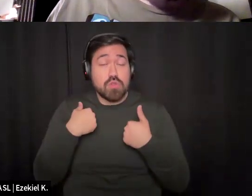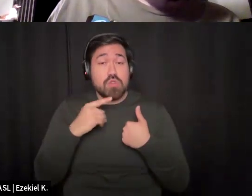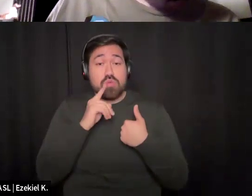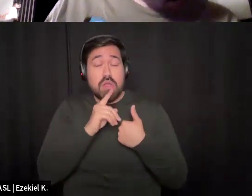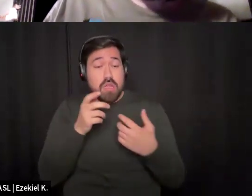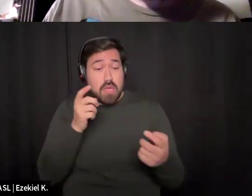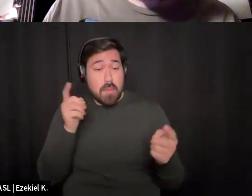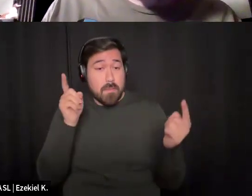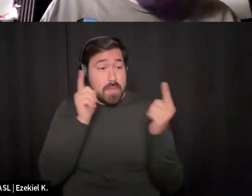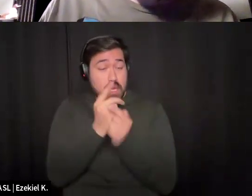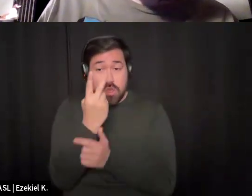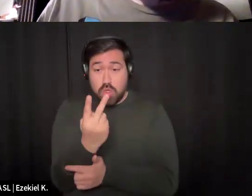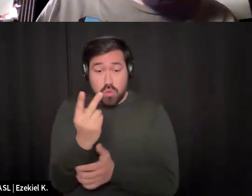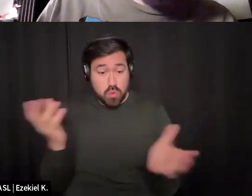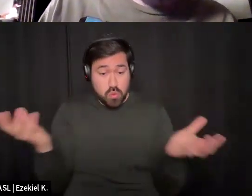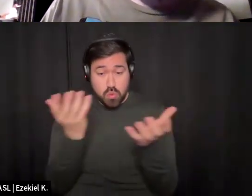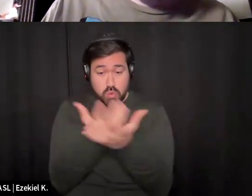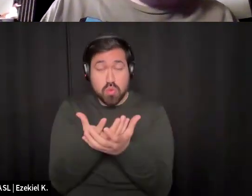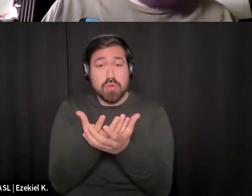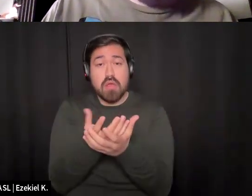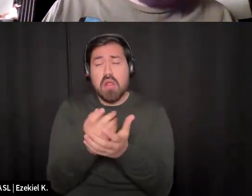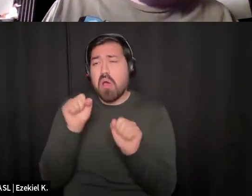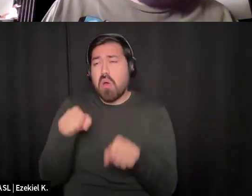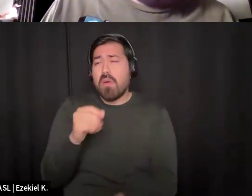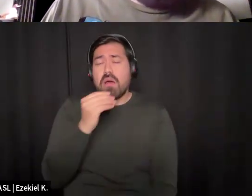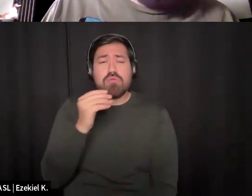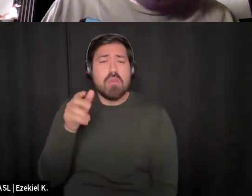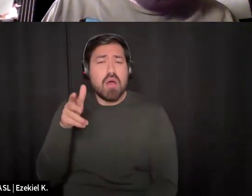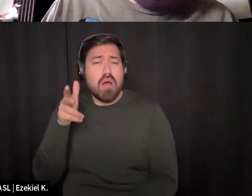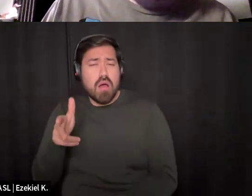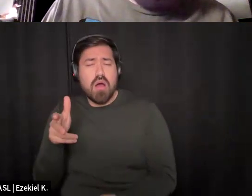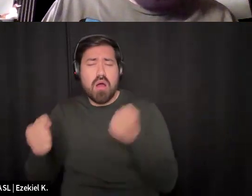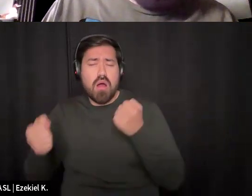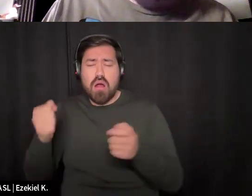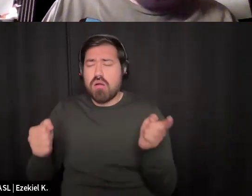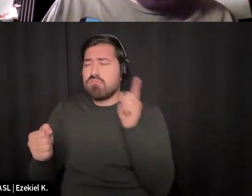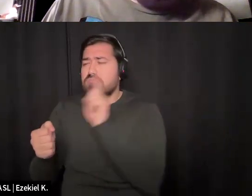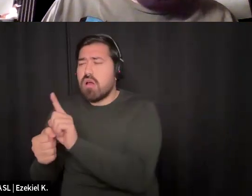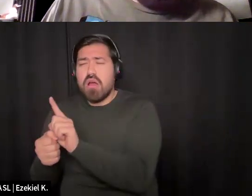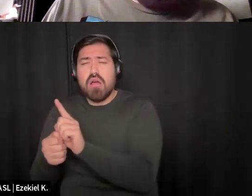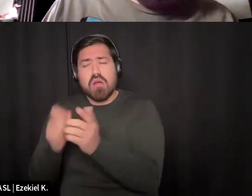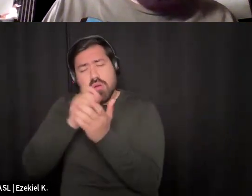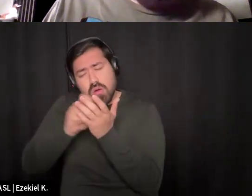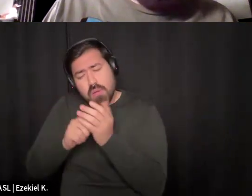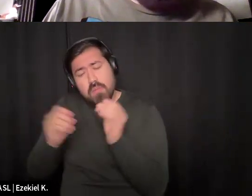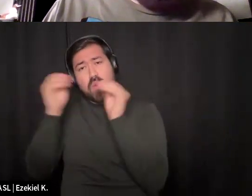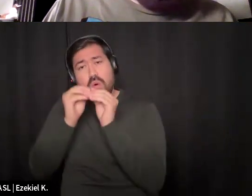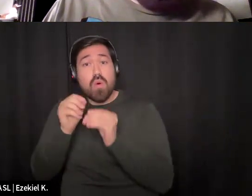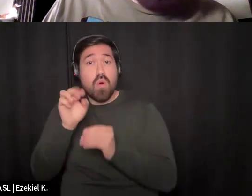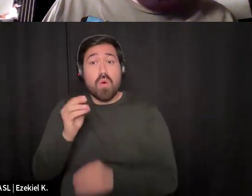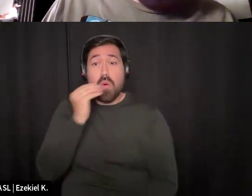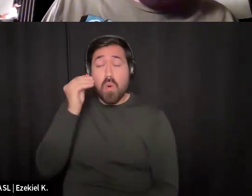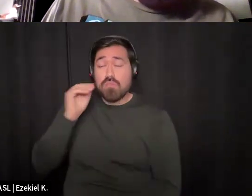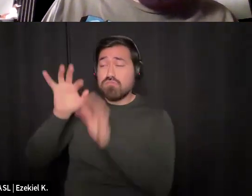middle. And then I can come back to the car and the computer and type it all up. And, it's really